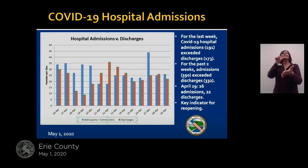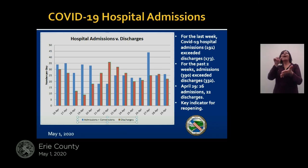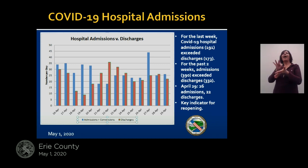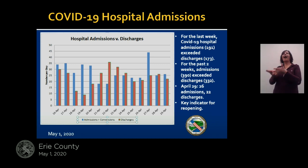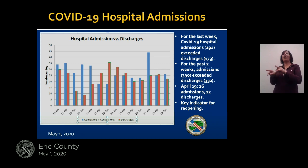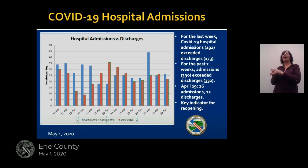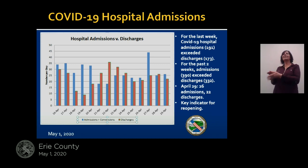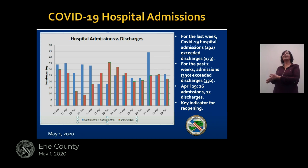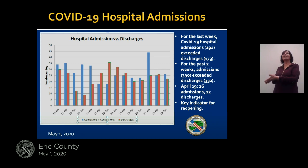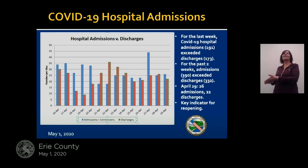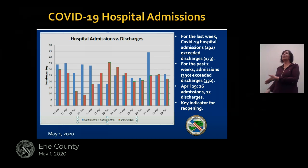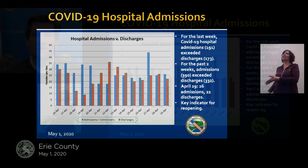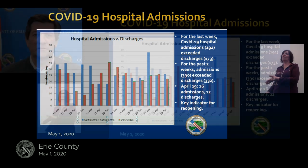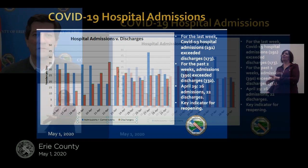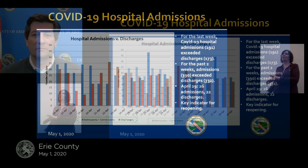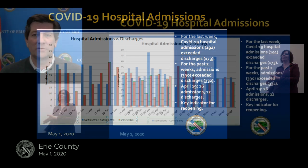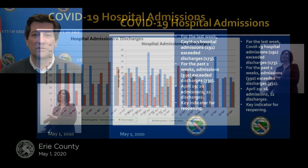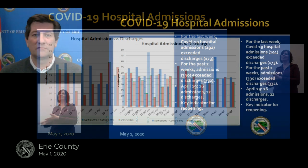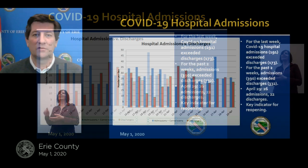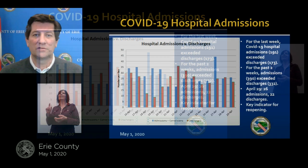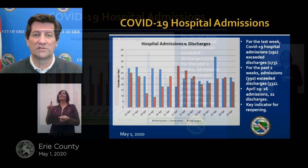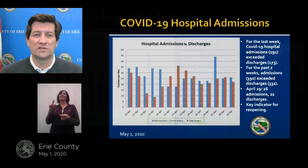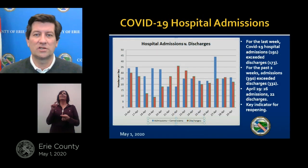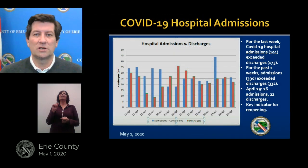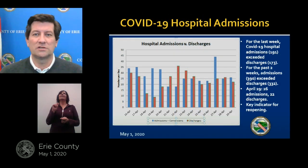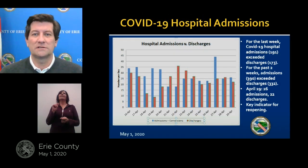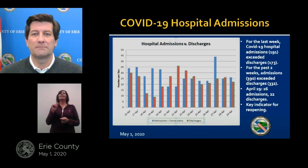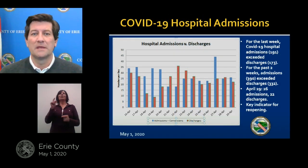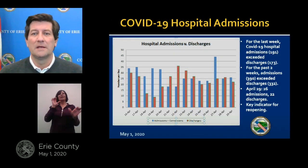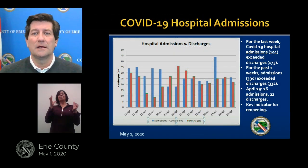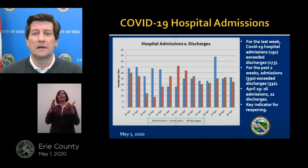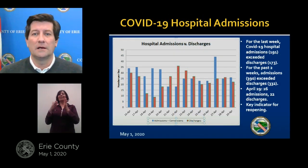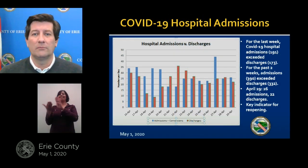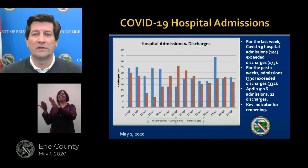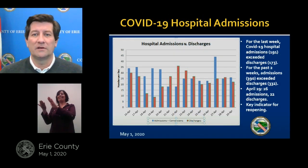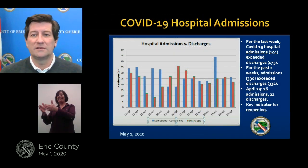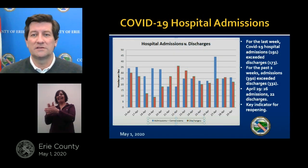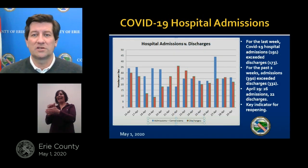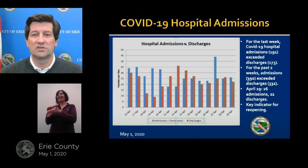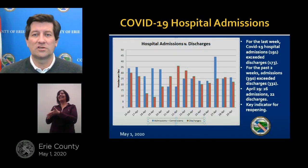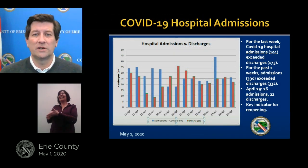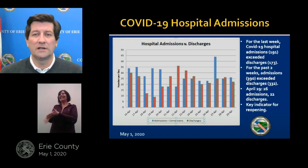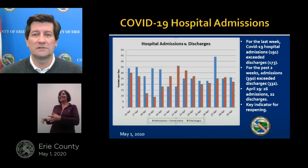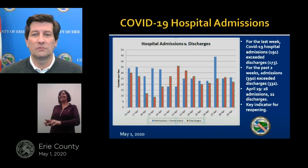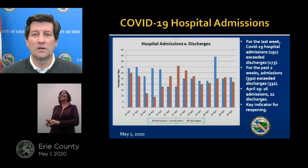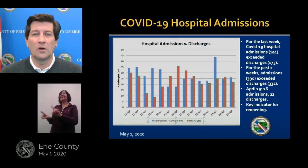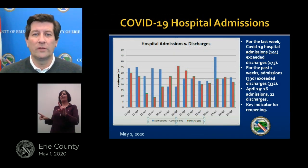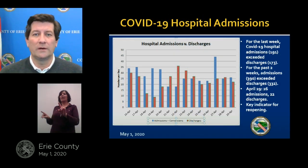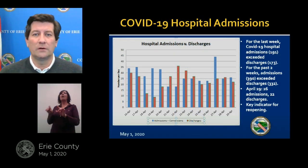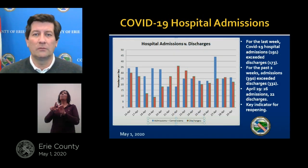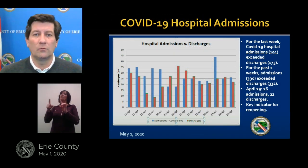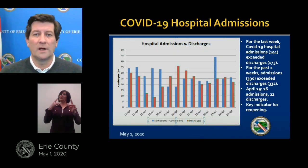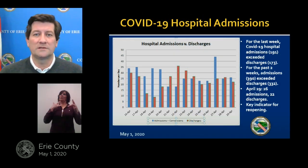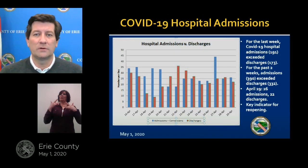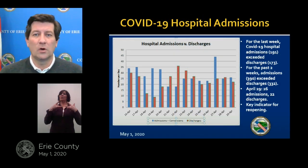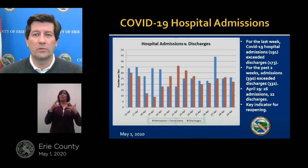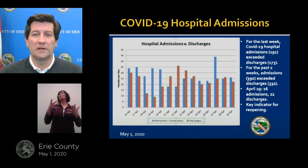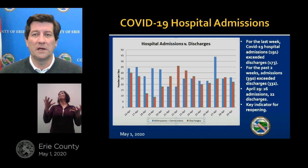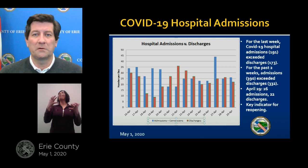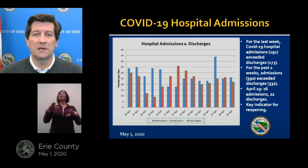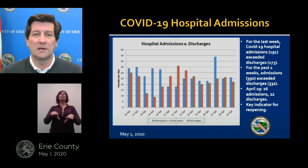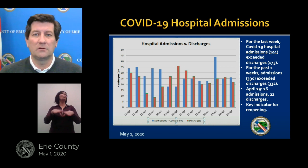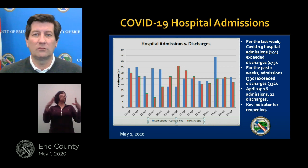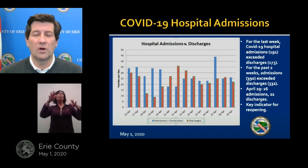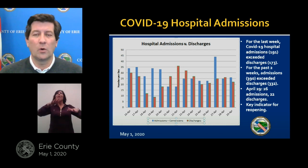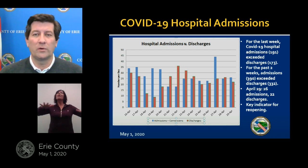sort of take that out when we look at the comparison of admissions versus discharges. But this is concerning because we know that we want to reopen